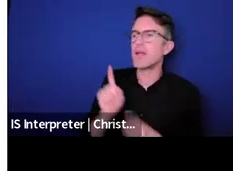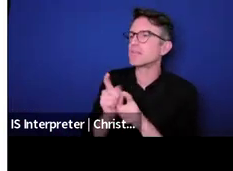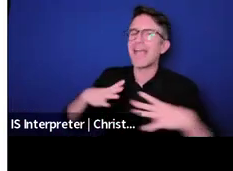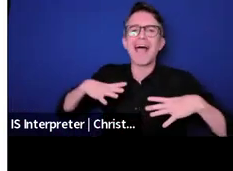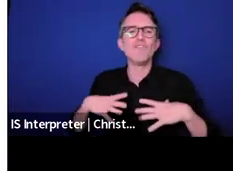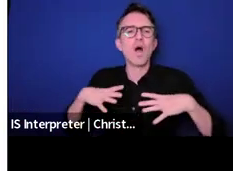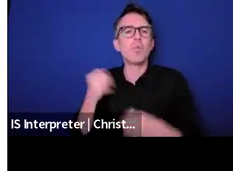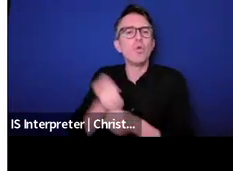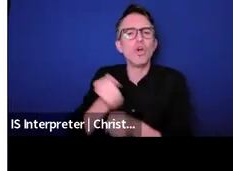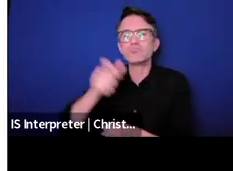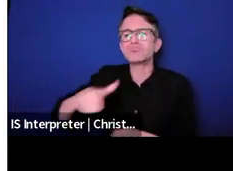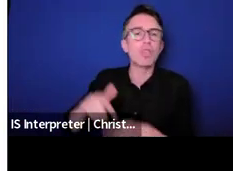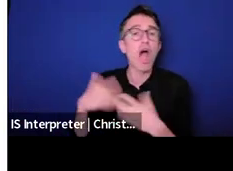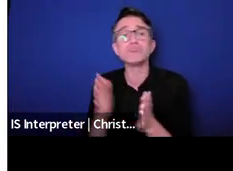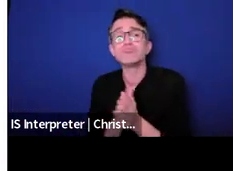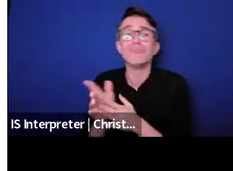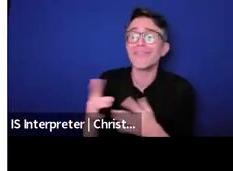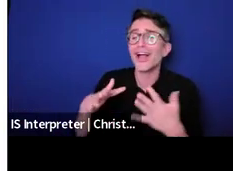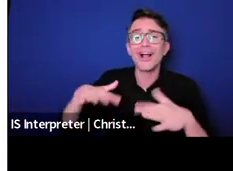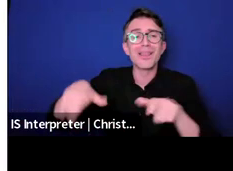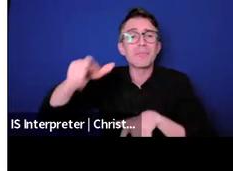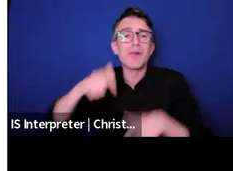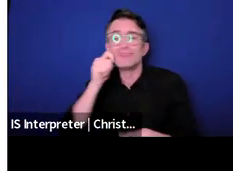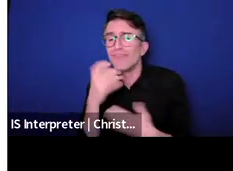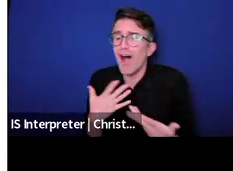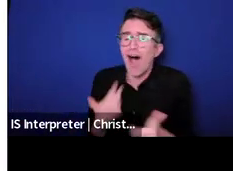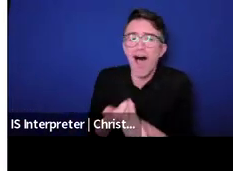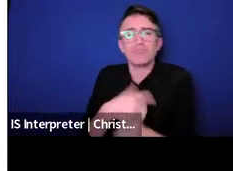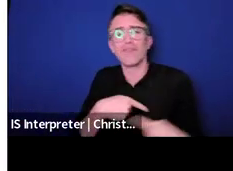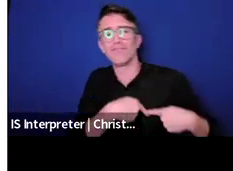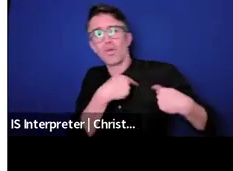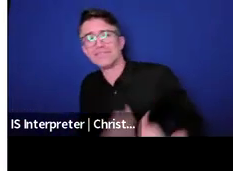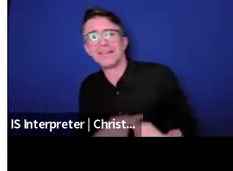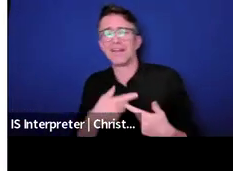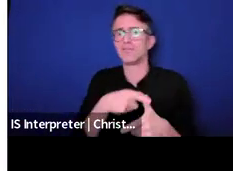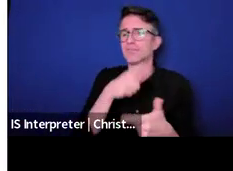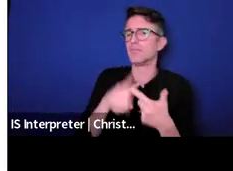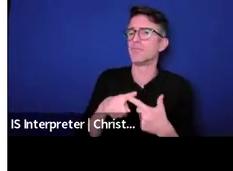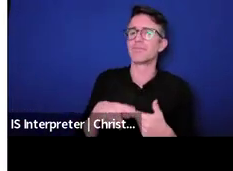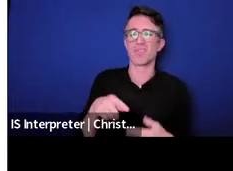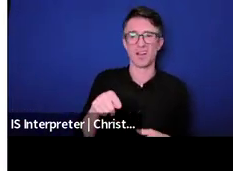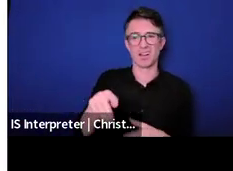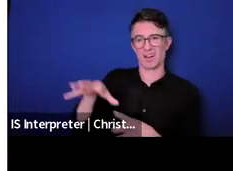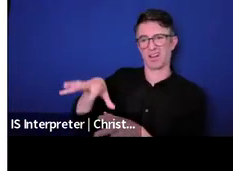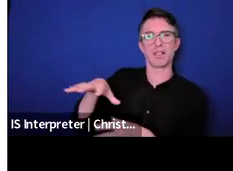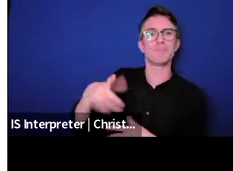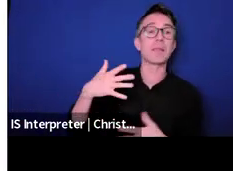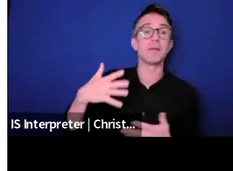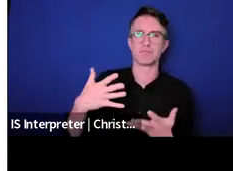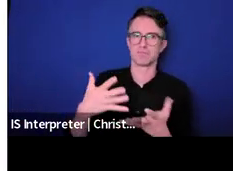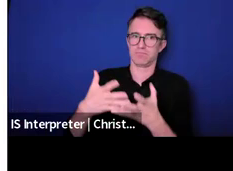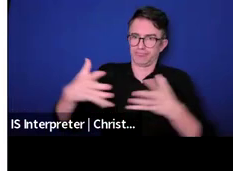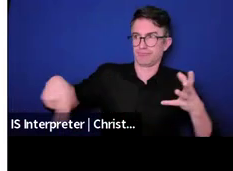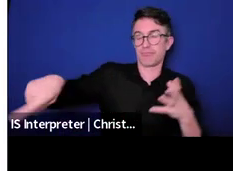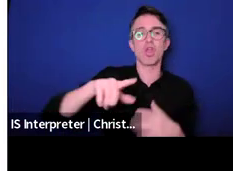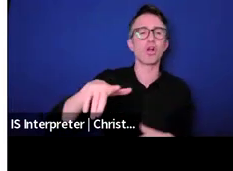this again goes back to low and middle income countries mainly. Also right organizations, constituents and experts